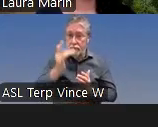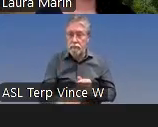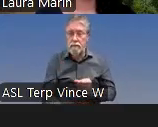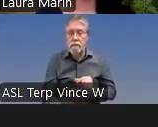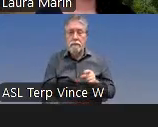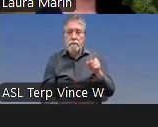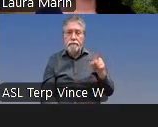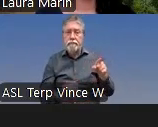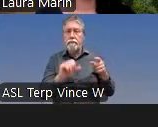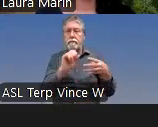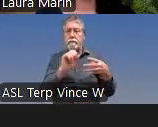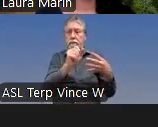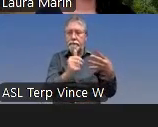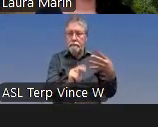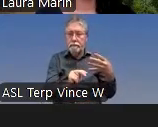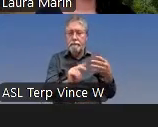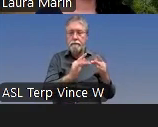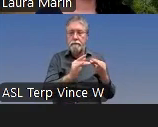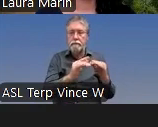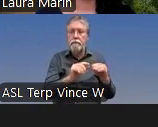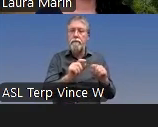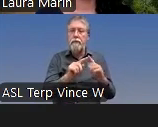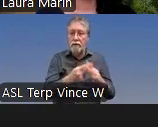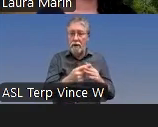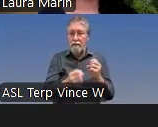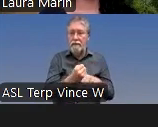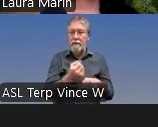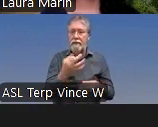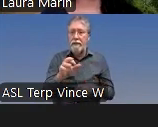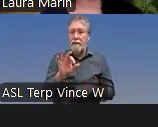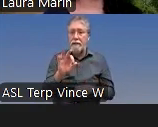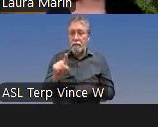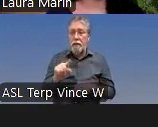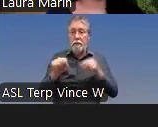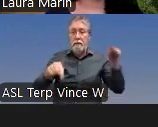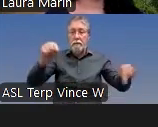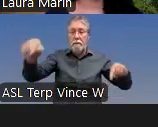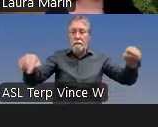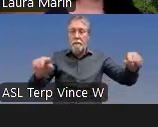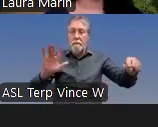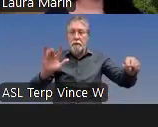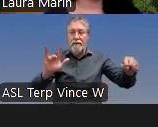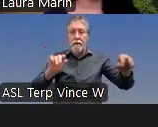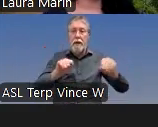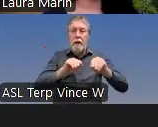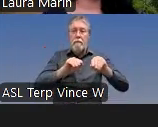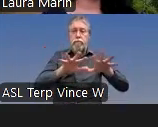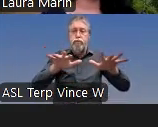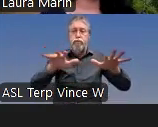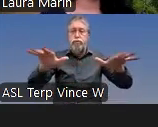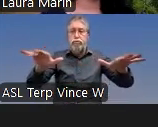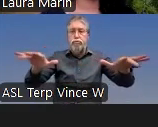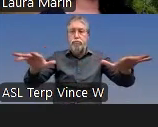SCAN network grew from 1991, those initial 25 sites, to many sites. We have right